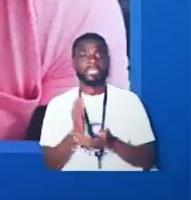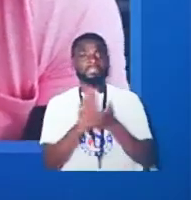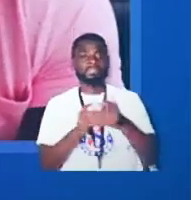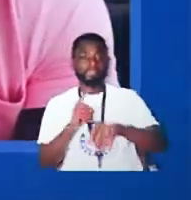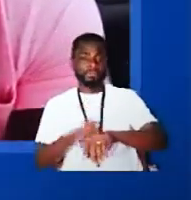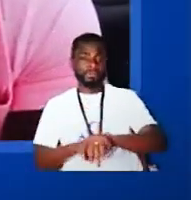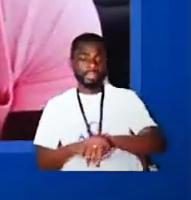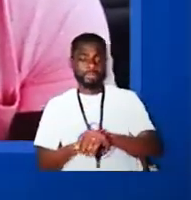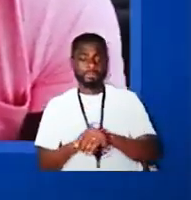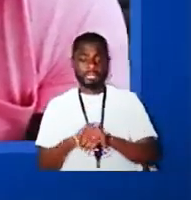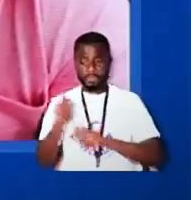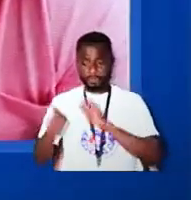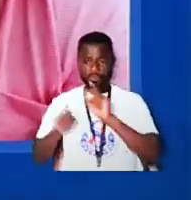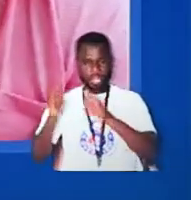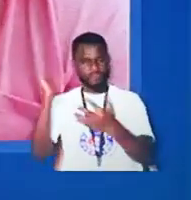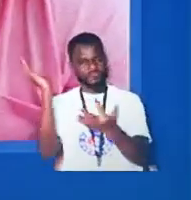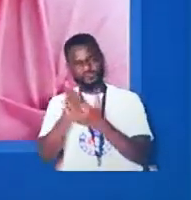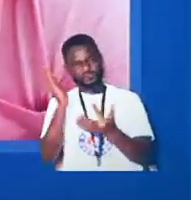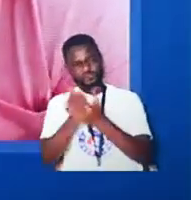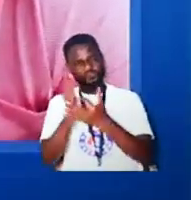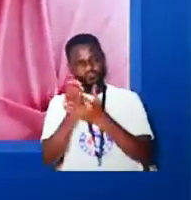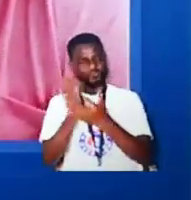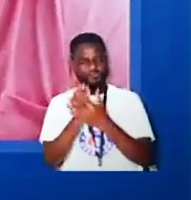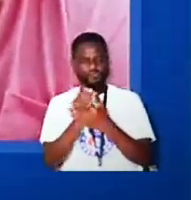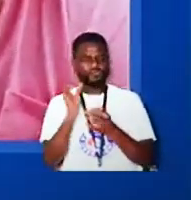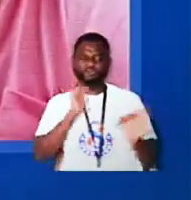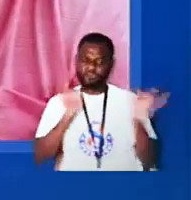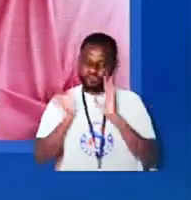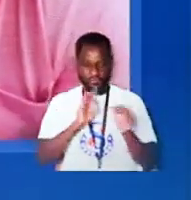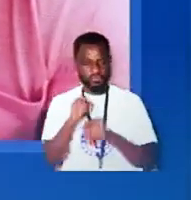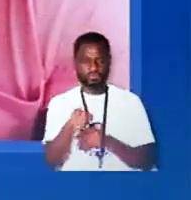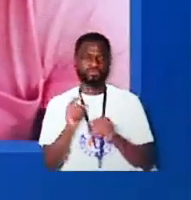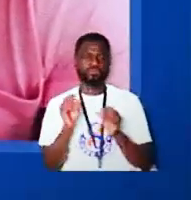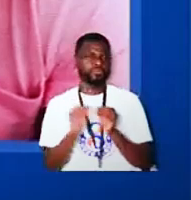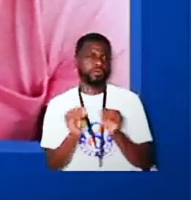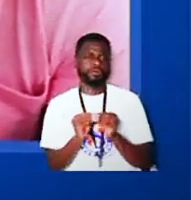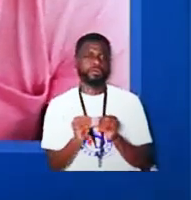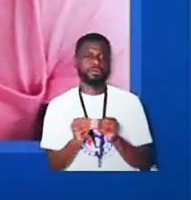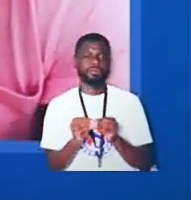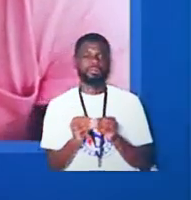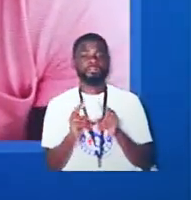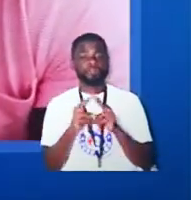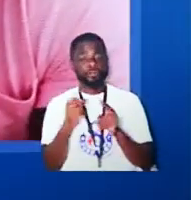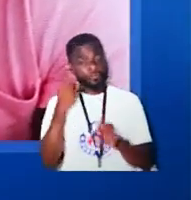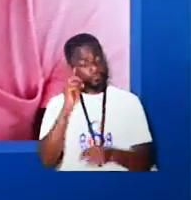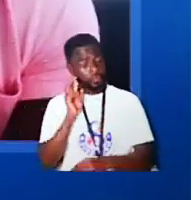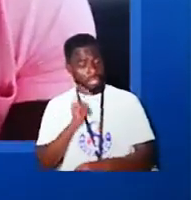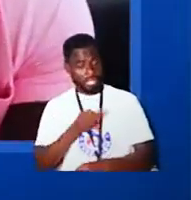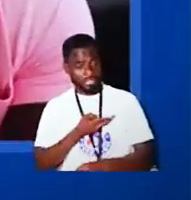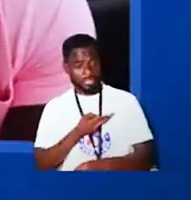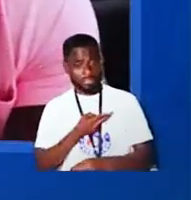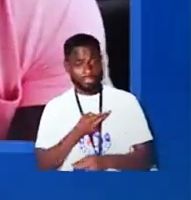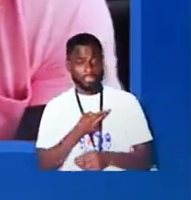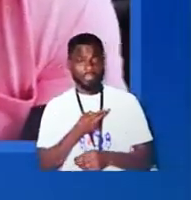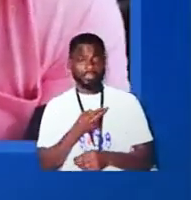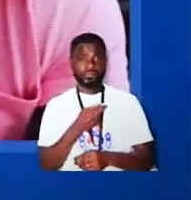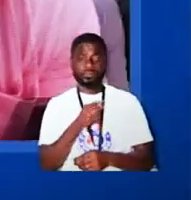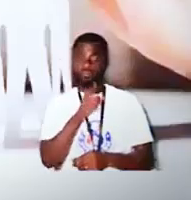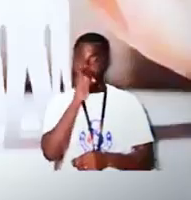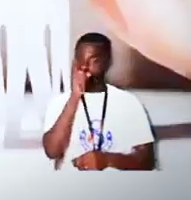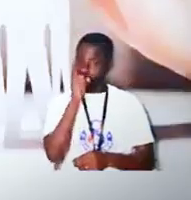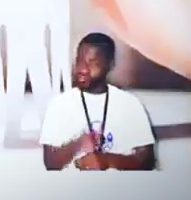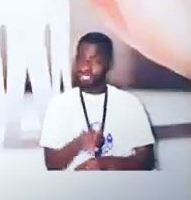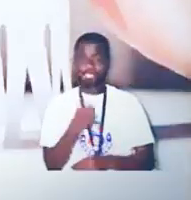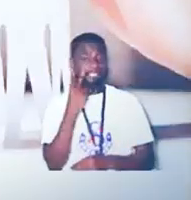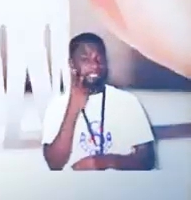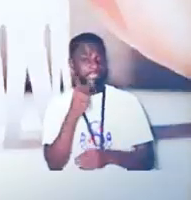they can frustrate you till you join them. So for us to really see